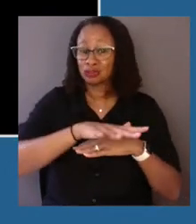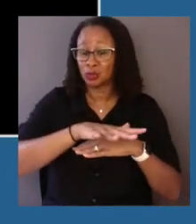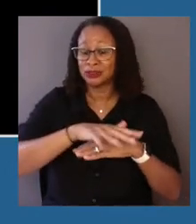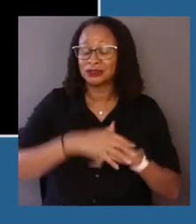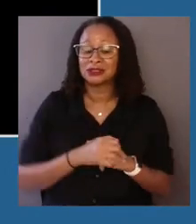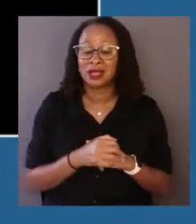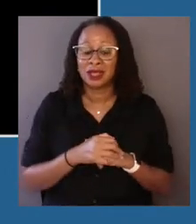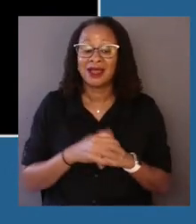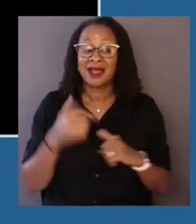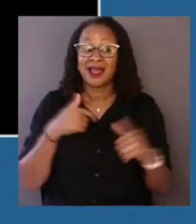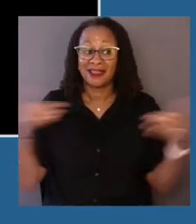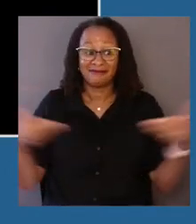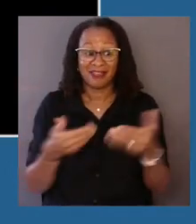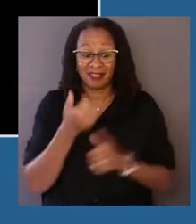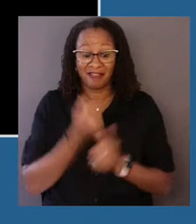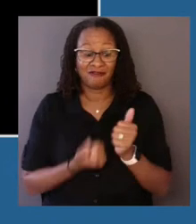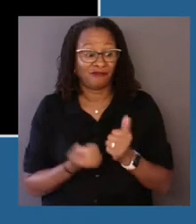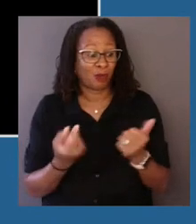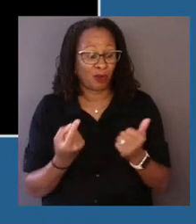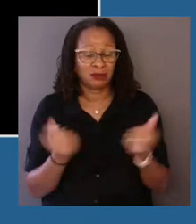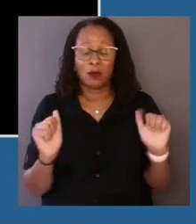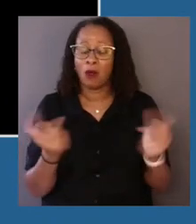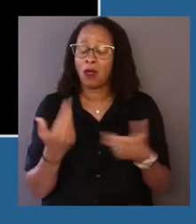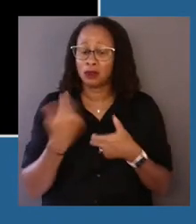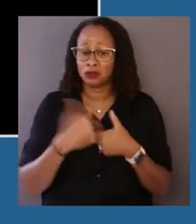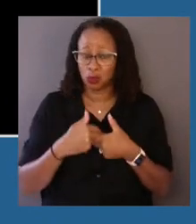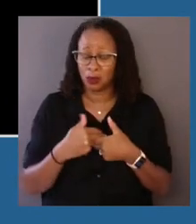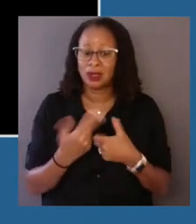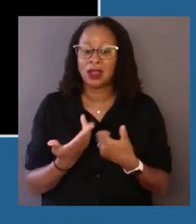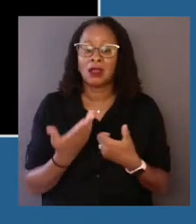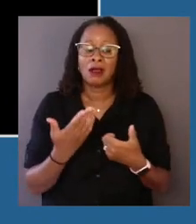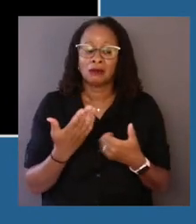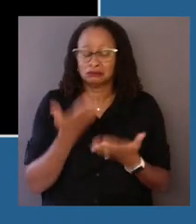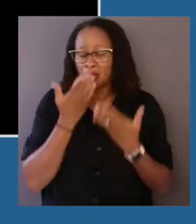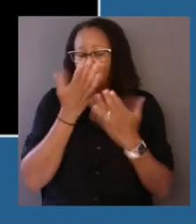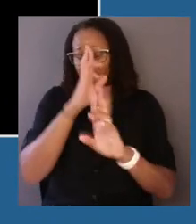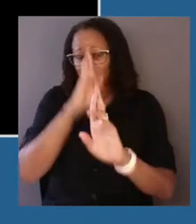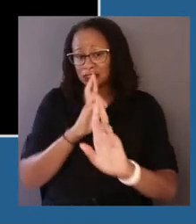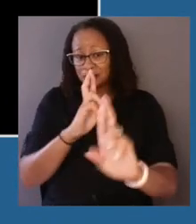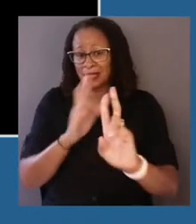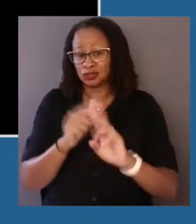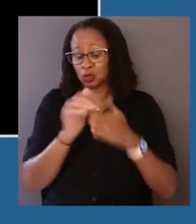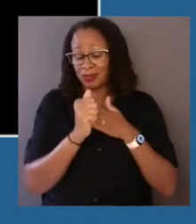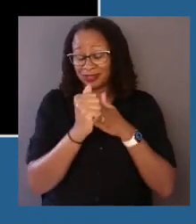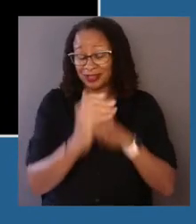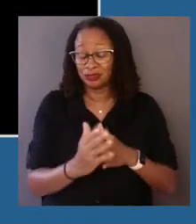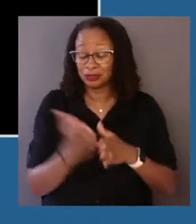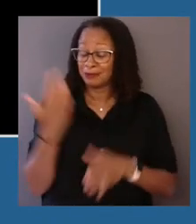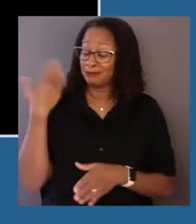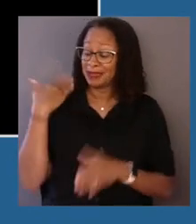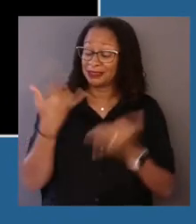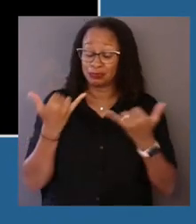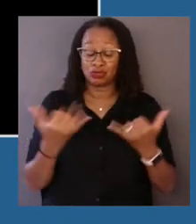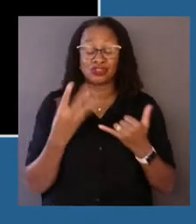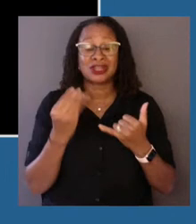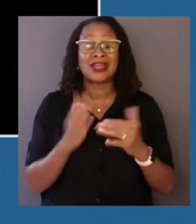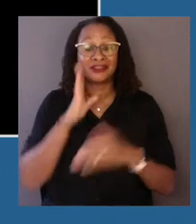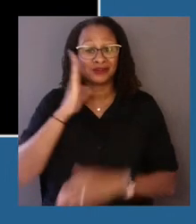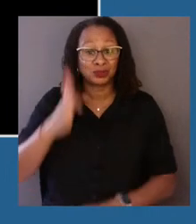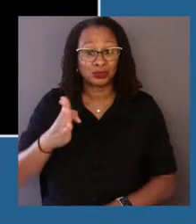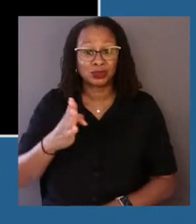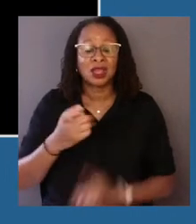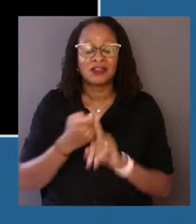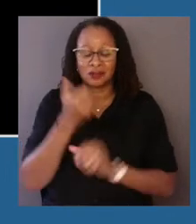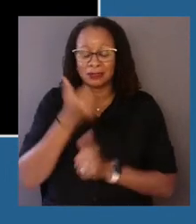invite everyone to join me in offering respects to leaders past, present, and emerging from those Native